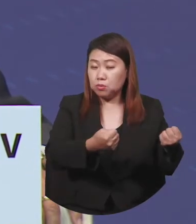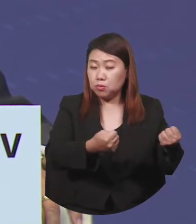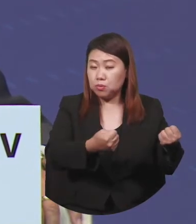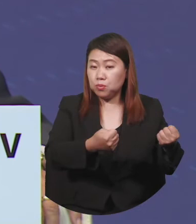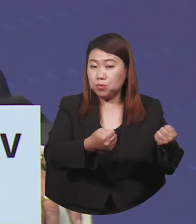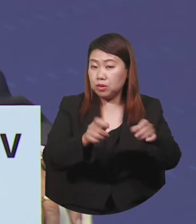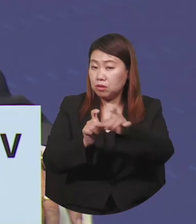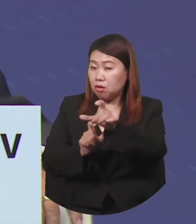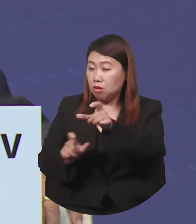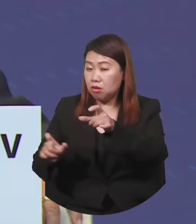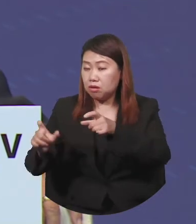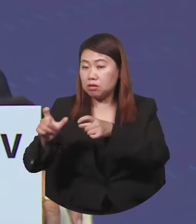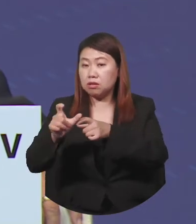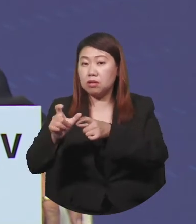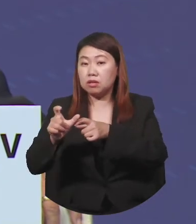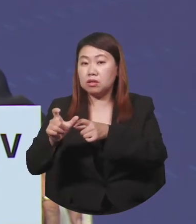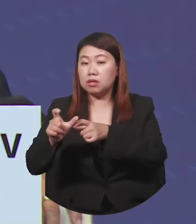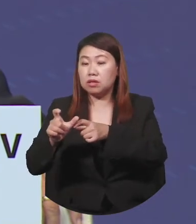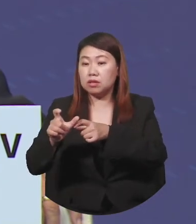ability to